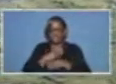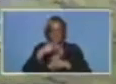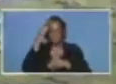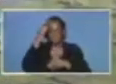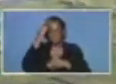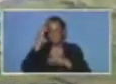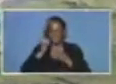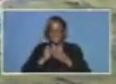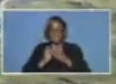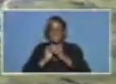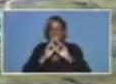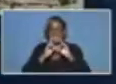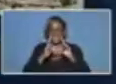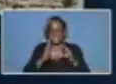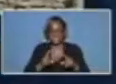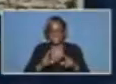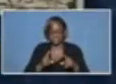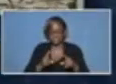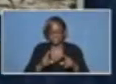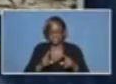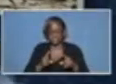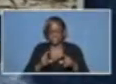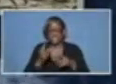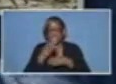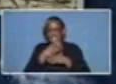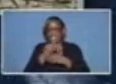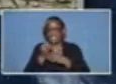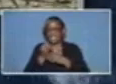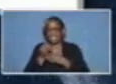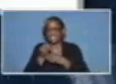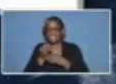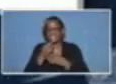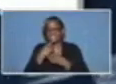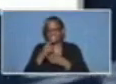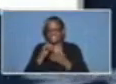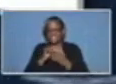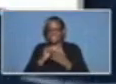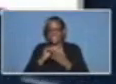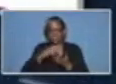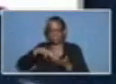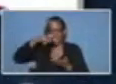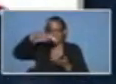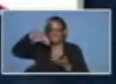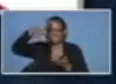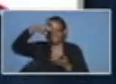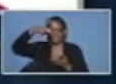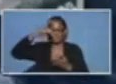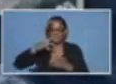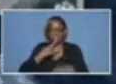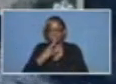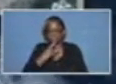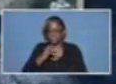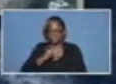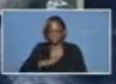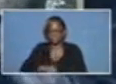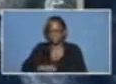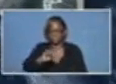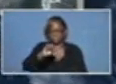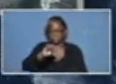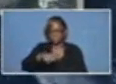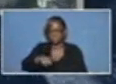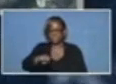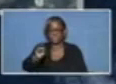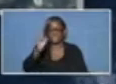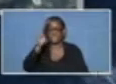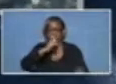climate woes. He also acknowledged that the financial toll taken by rising sea levels and frequent storms serves